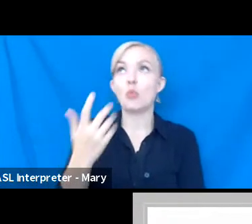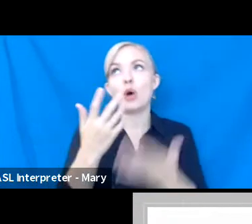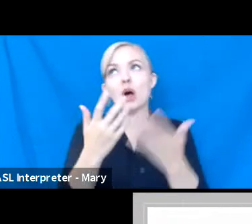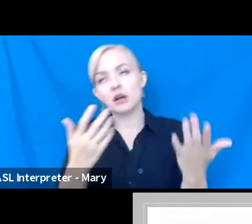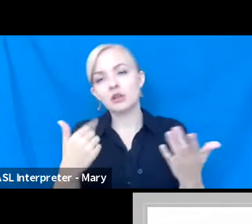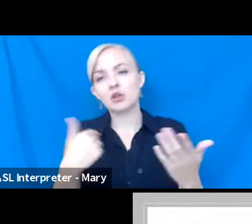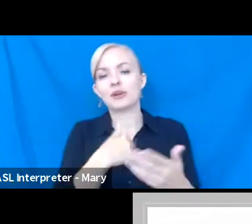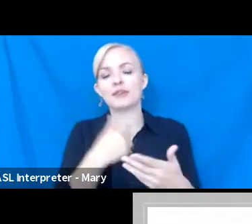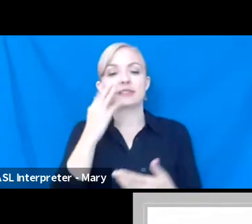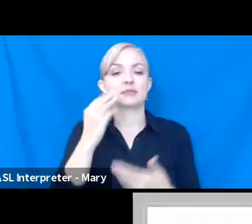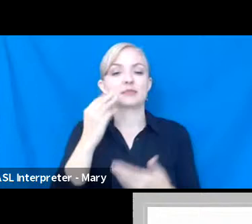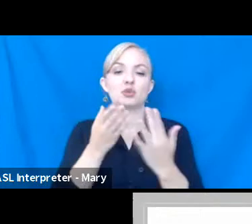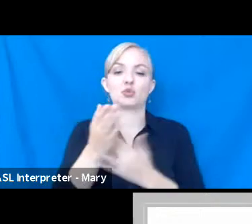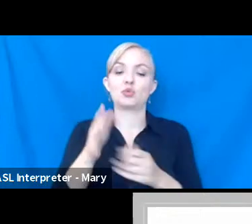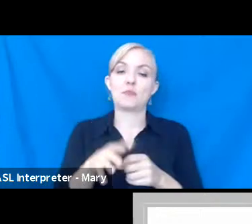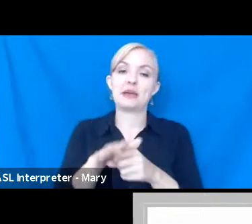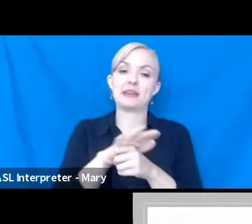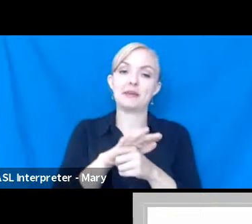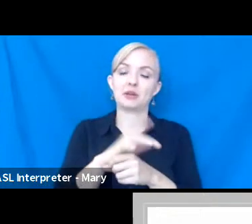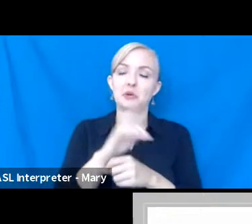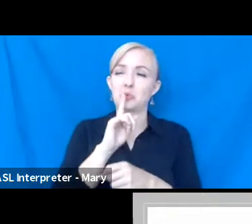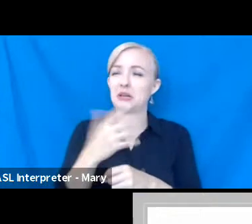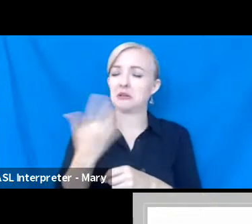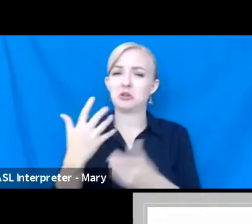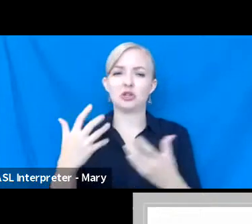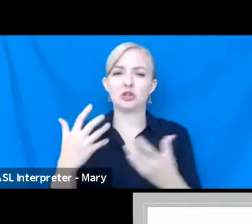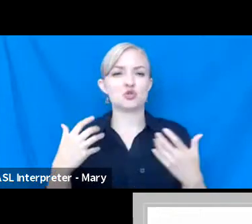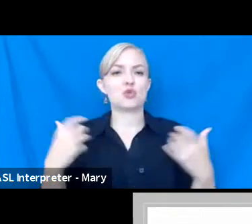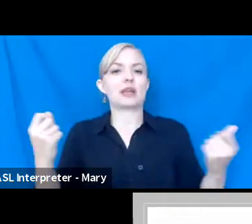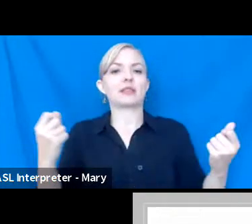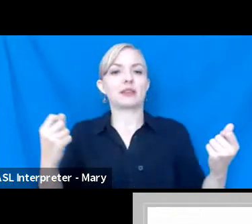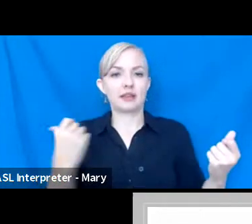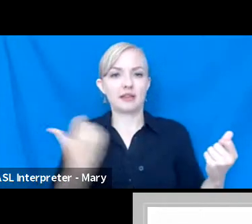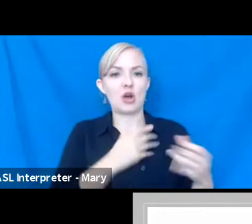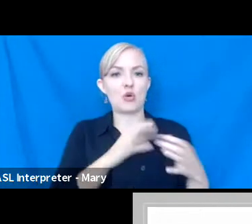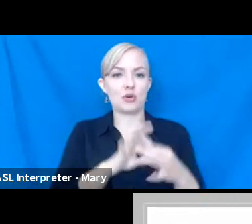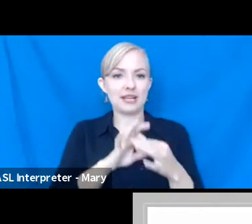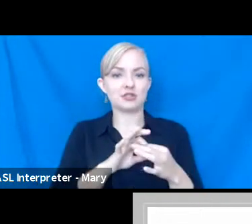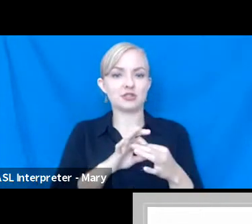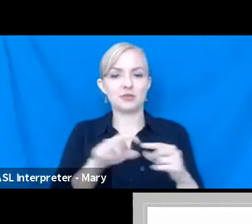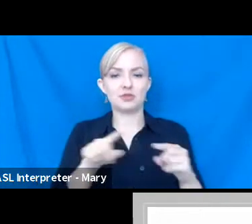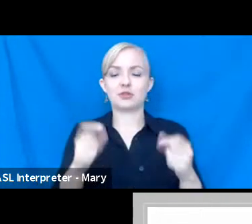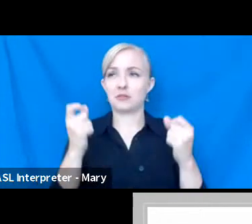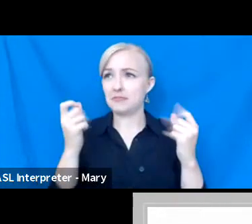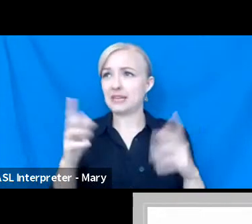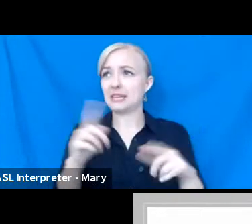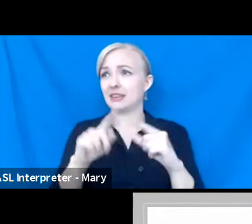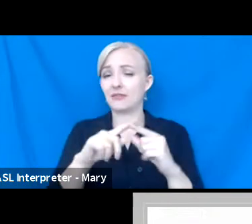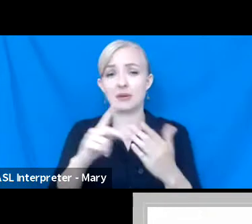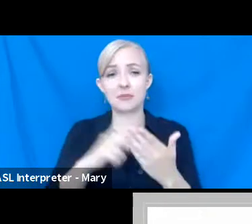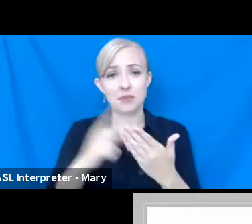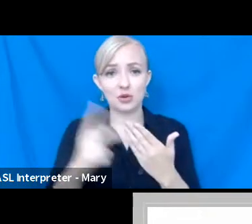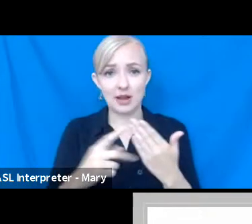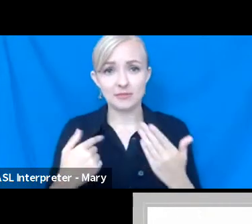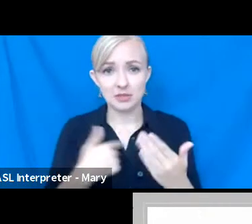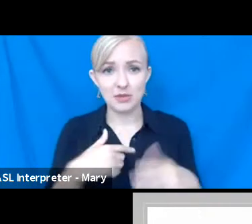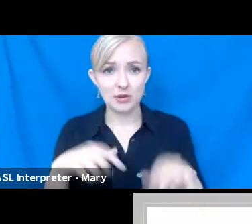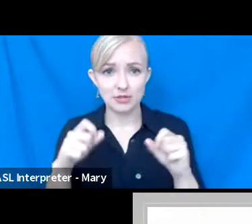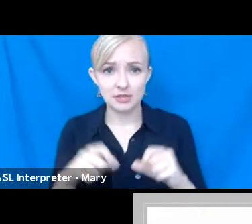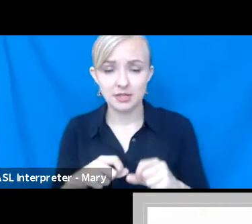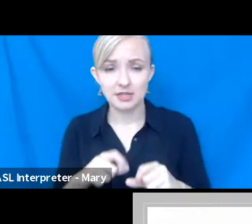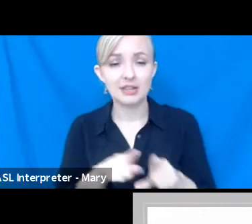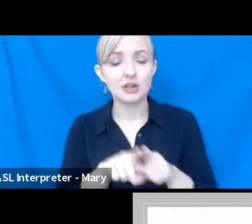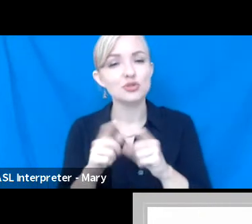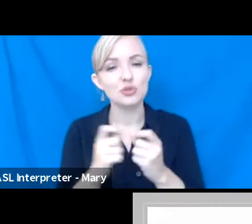the pandemic a real strengthening of relationships as we've done a whole host of programs and